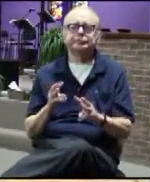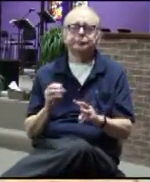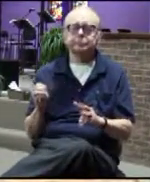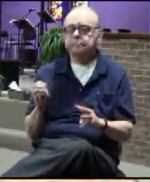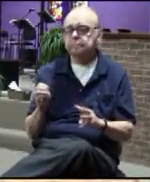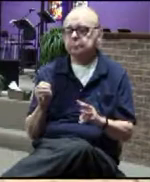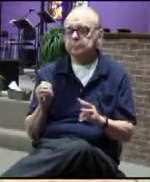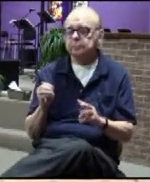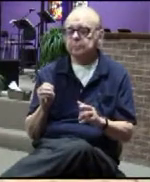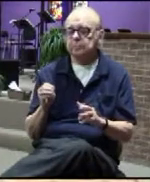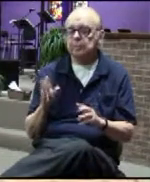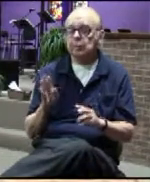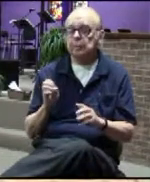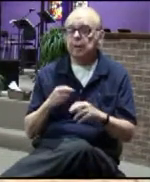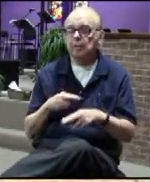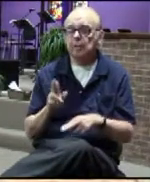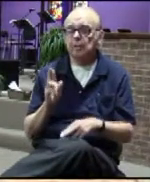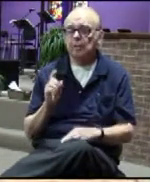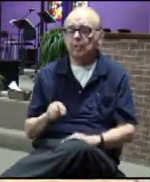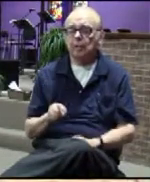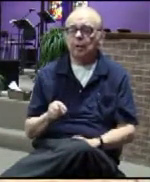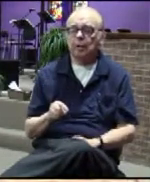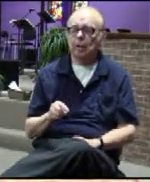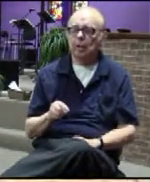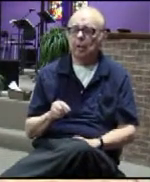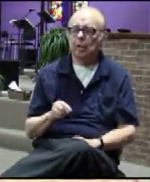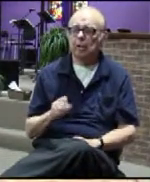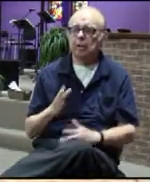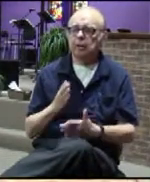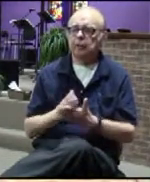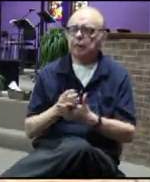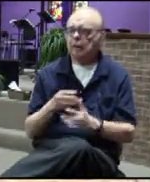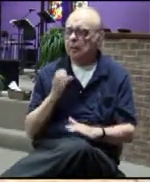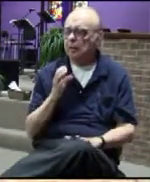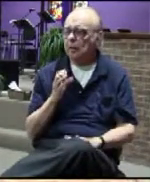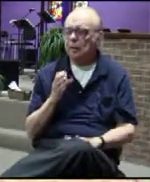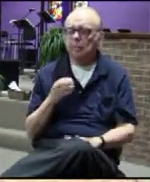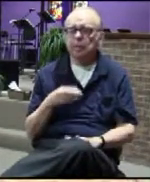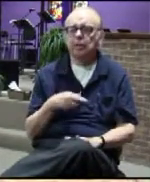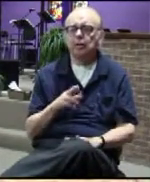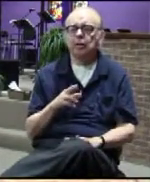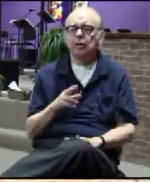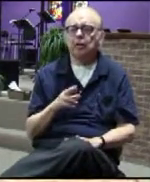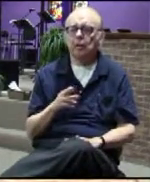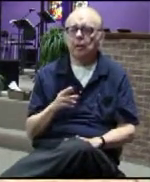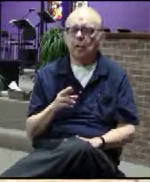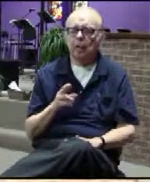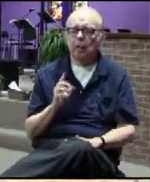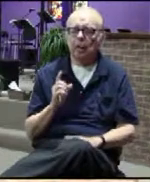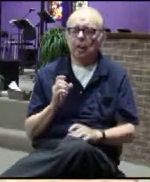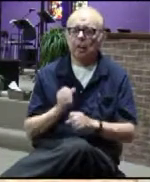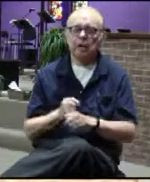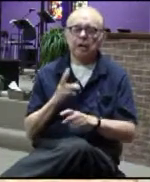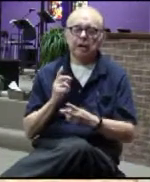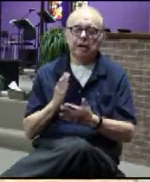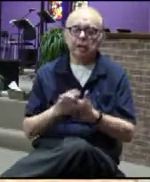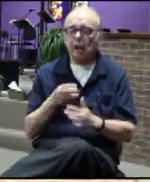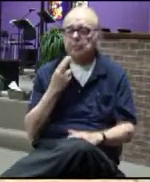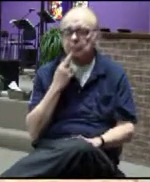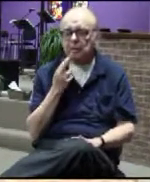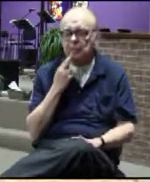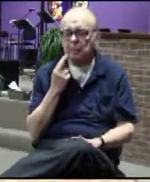In order to be righteous. You gotta quit your drinking. In order to be righteous. You gotta quit your smoking.